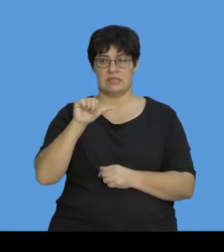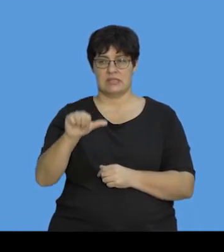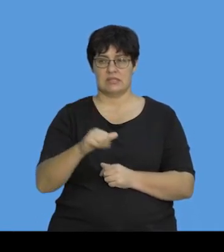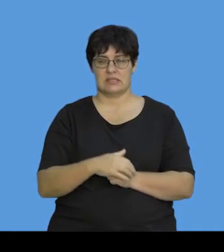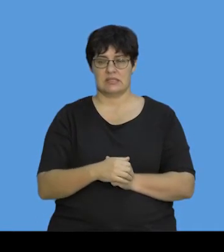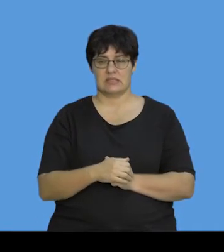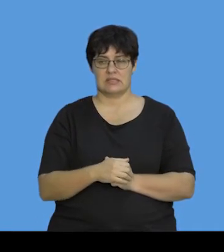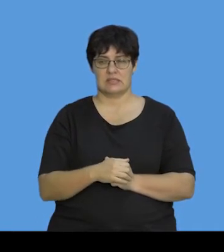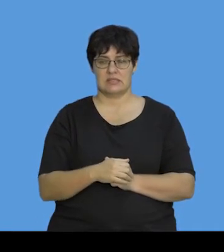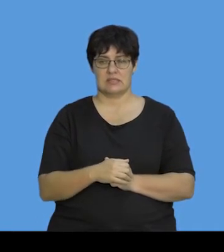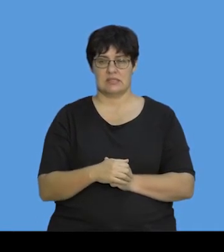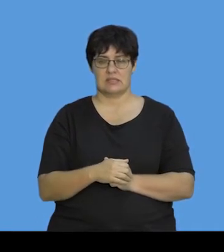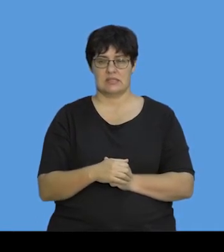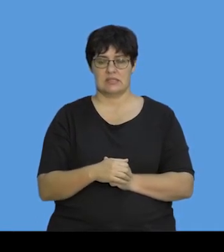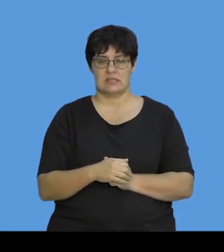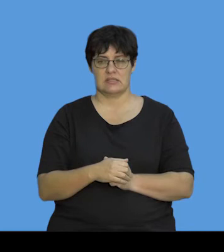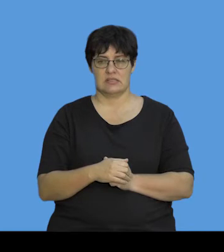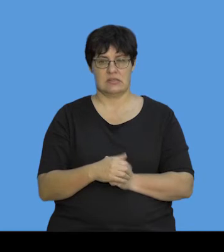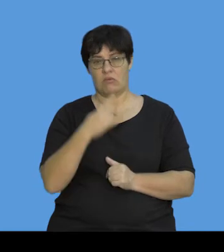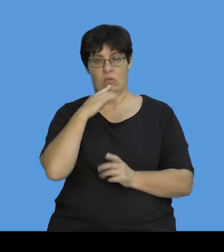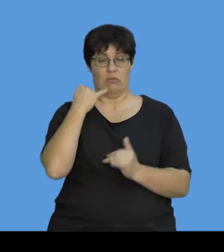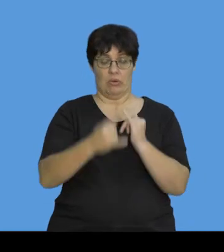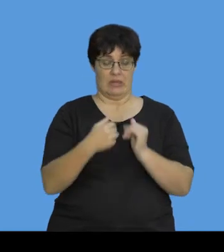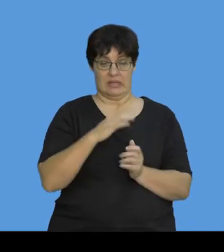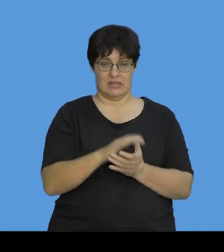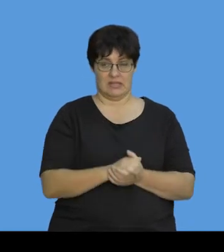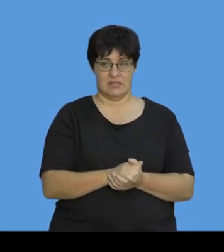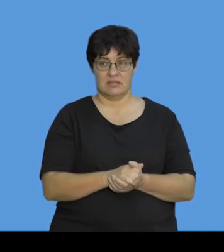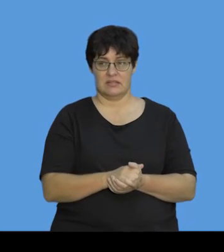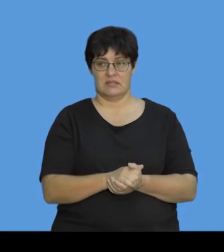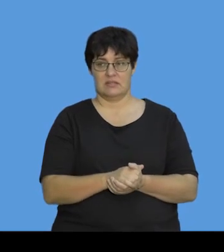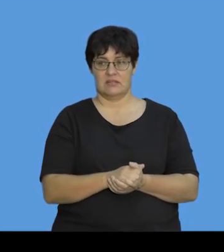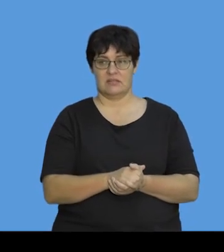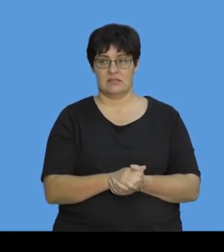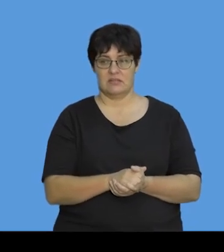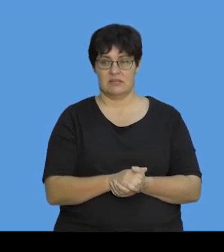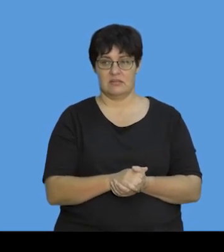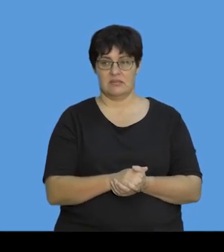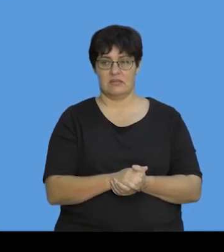31,36. Whoopsie, I didn't mean to do that. Let's go back.